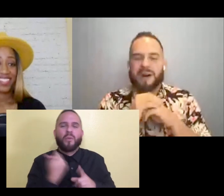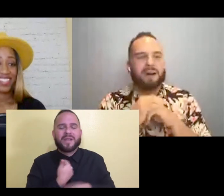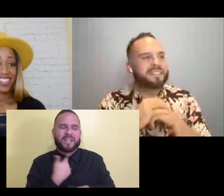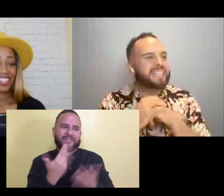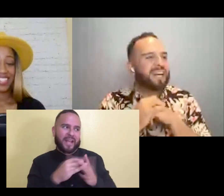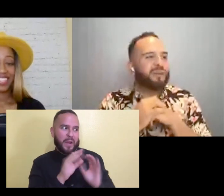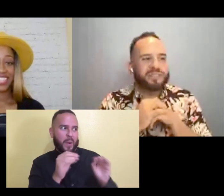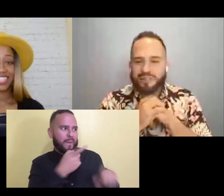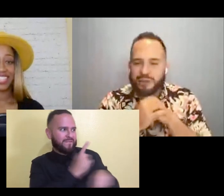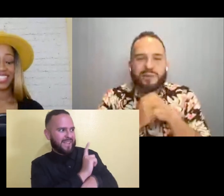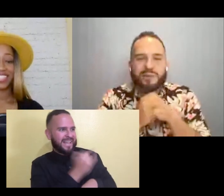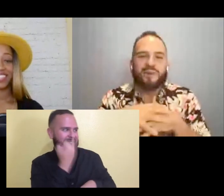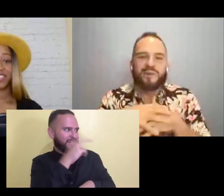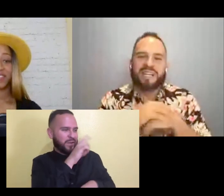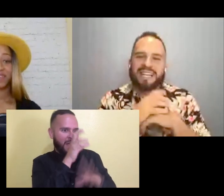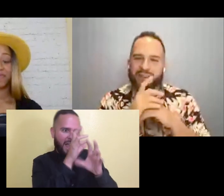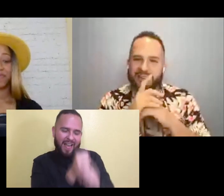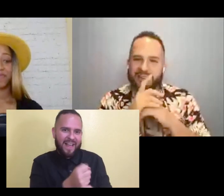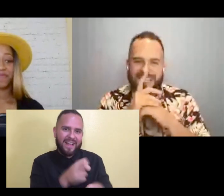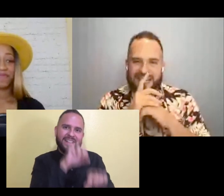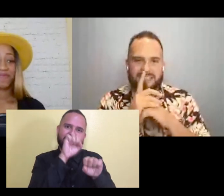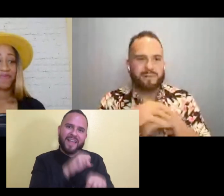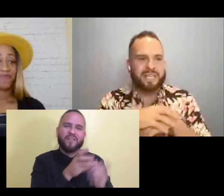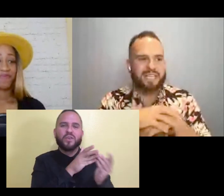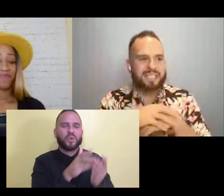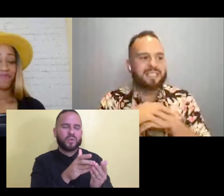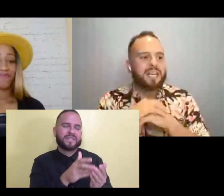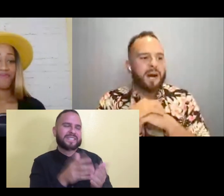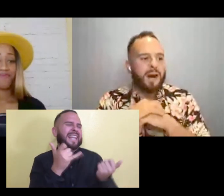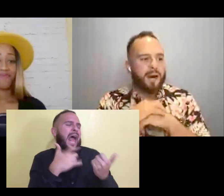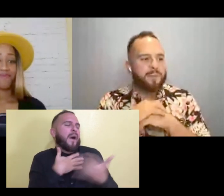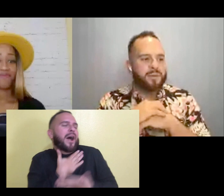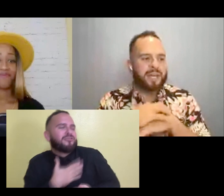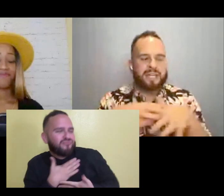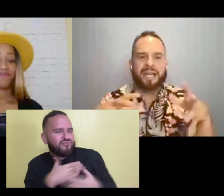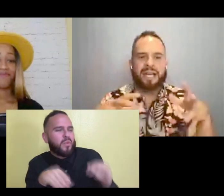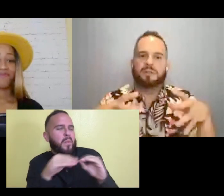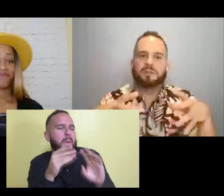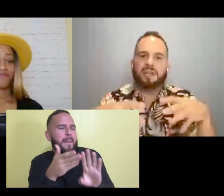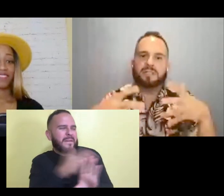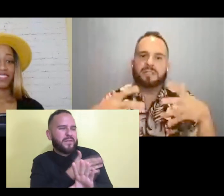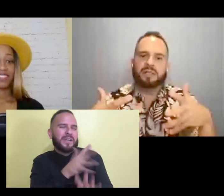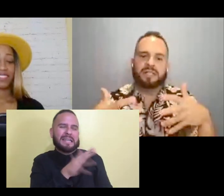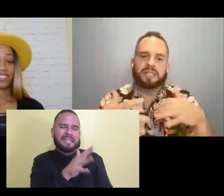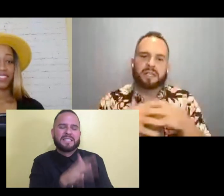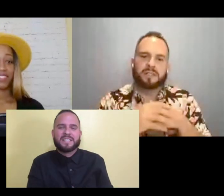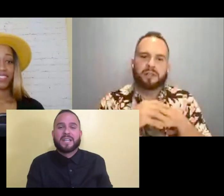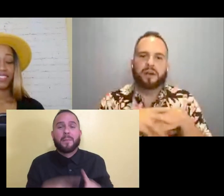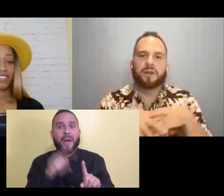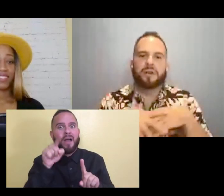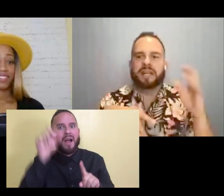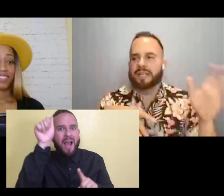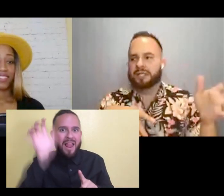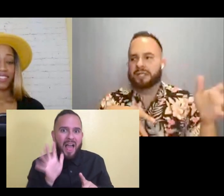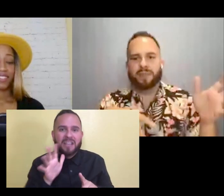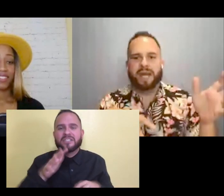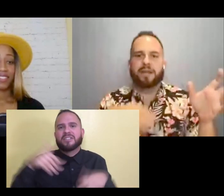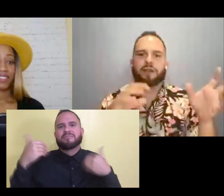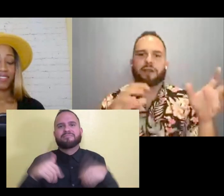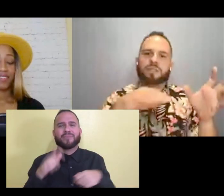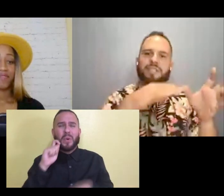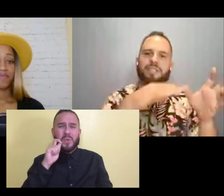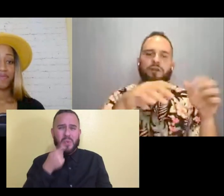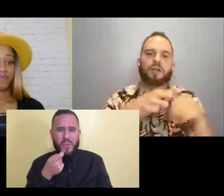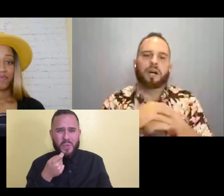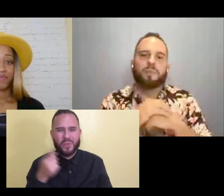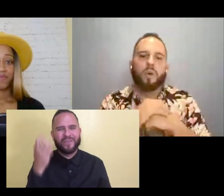I would say that was just super cool, like going to Alaska because you get a national parks person, so you go through like Glacier Bay, you go